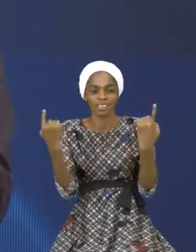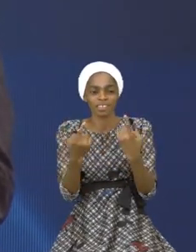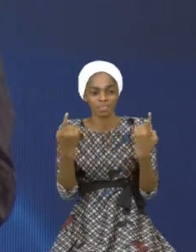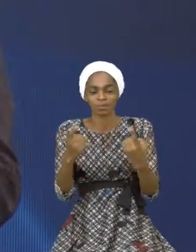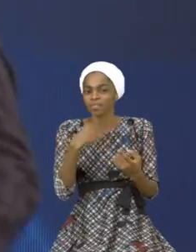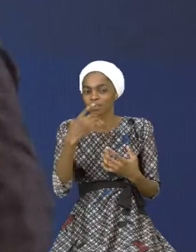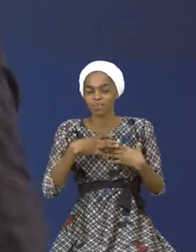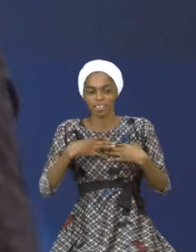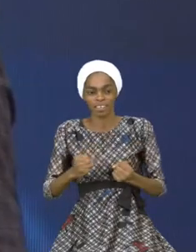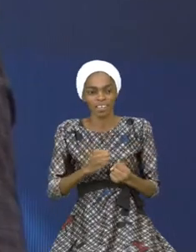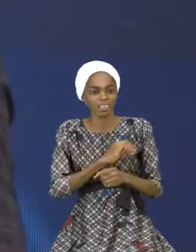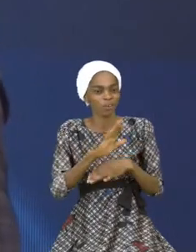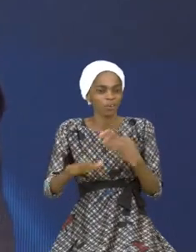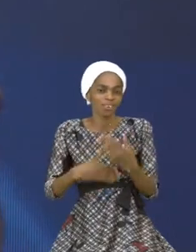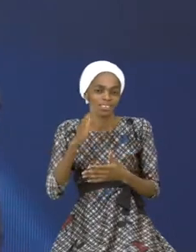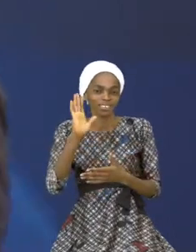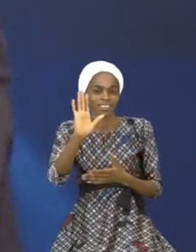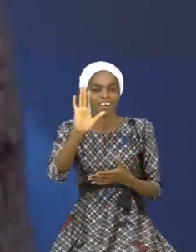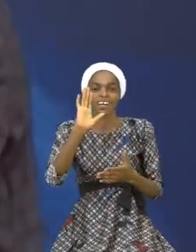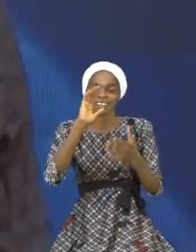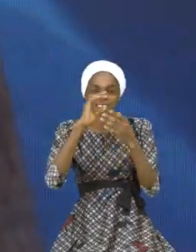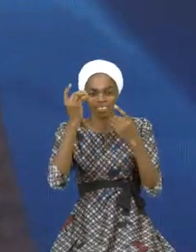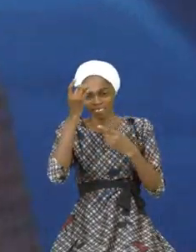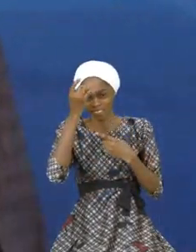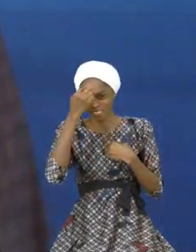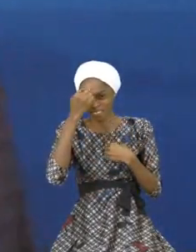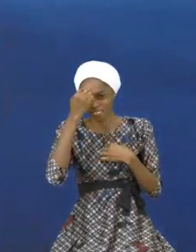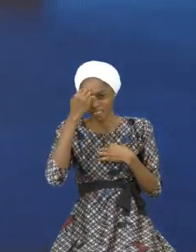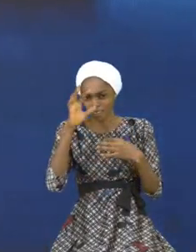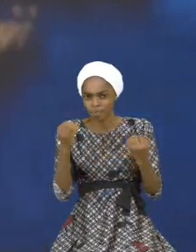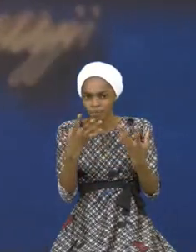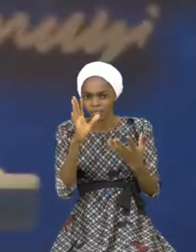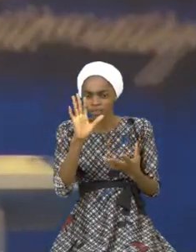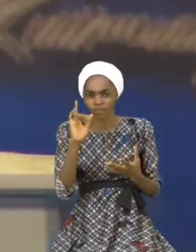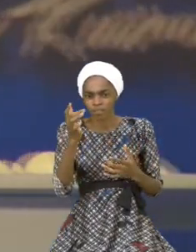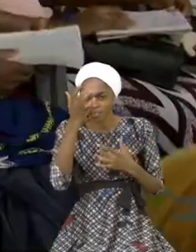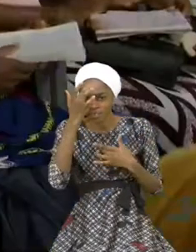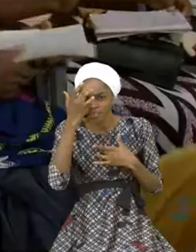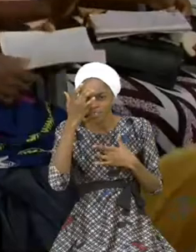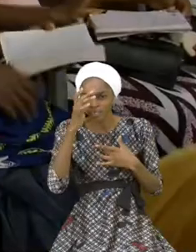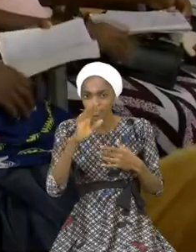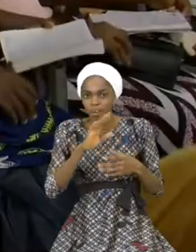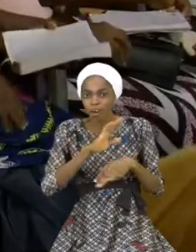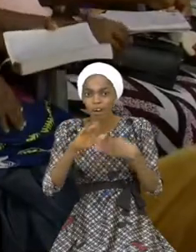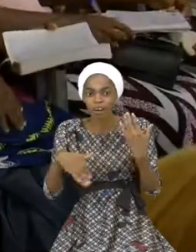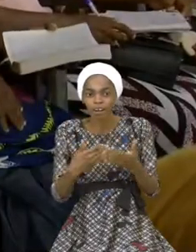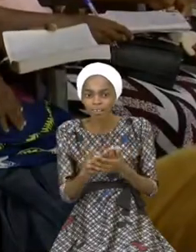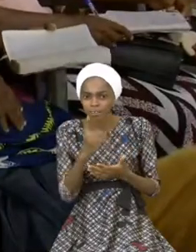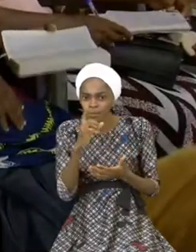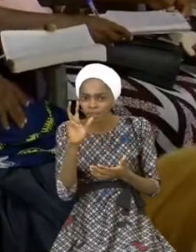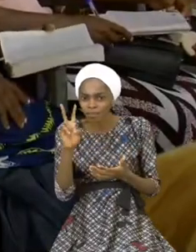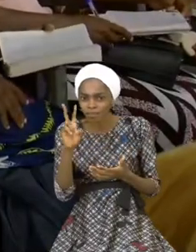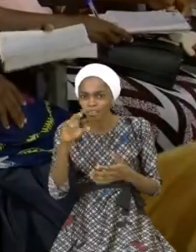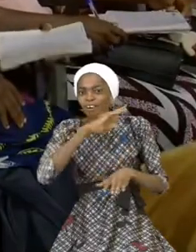thy diseases how many of your diseases will be healed tonight blind